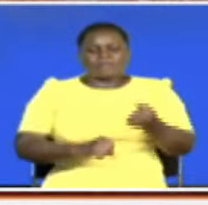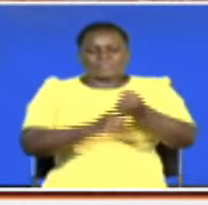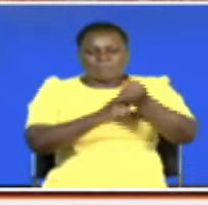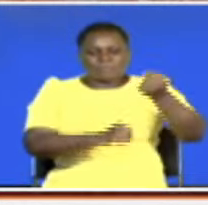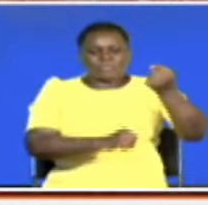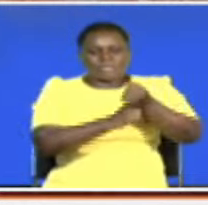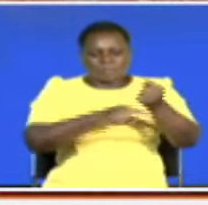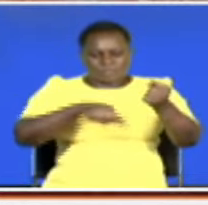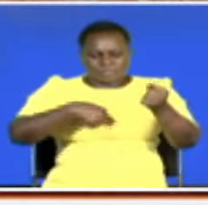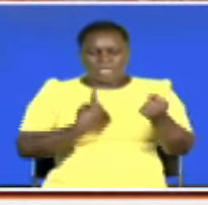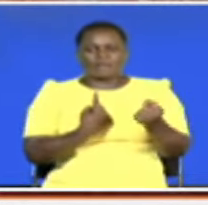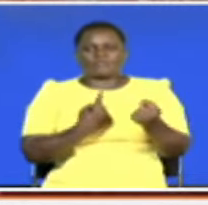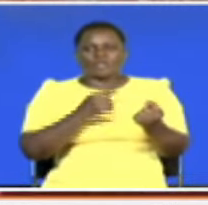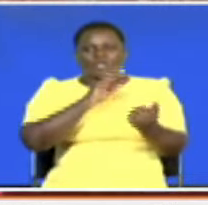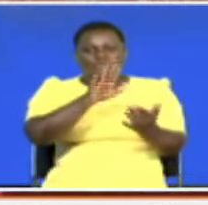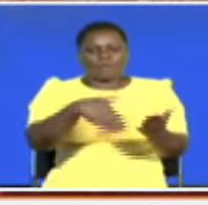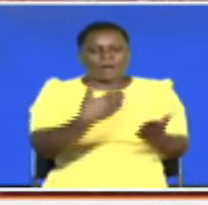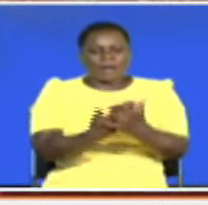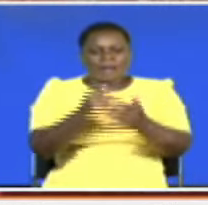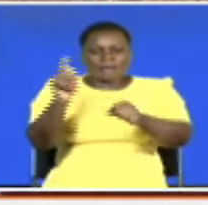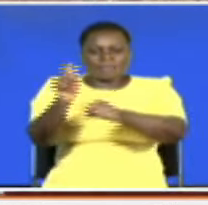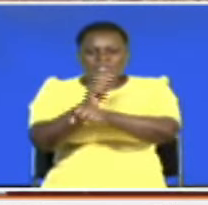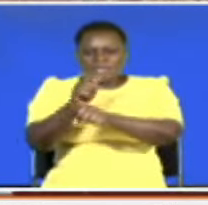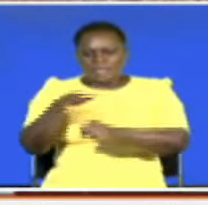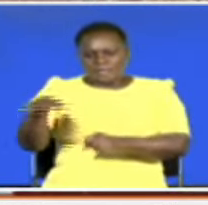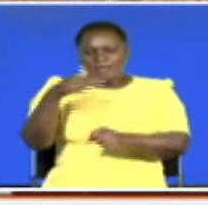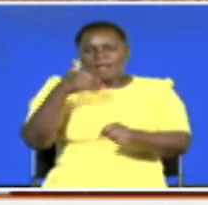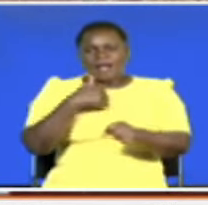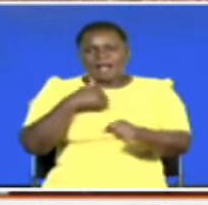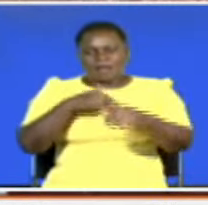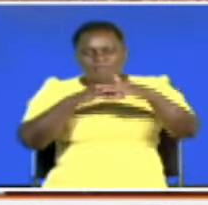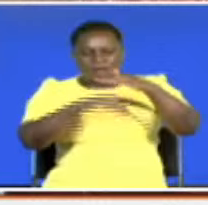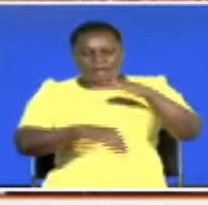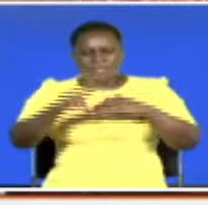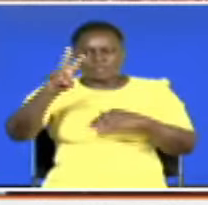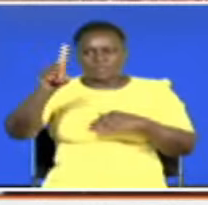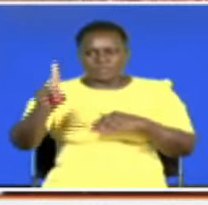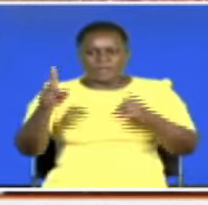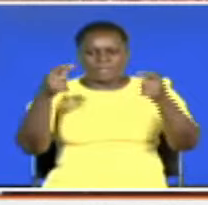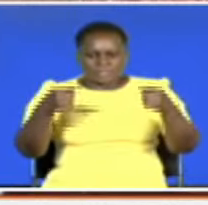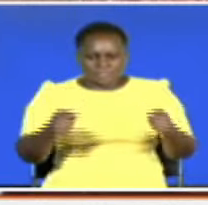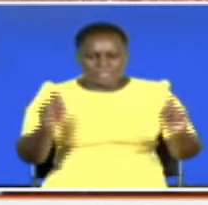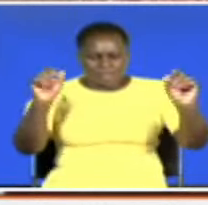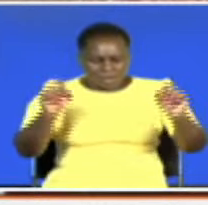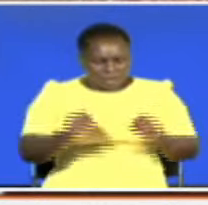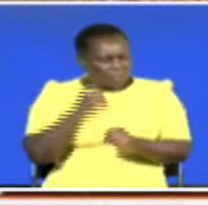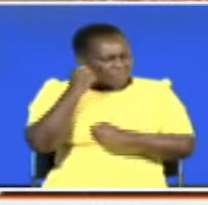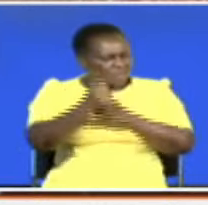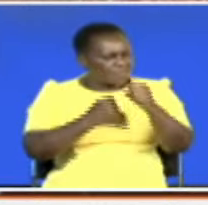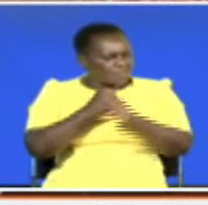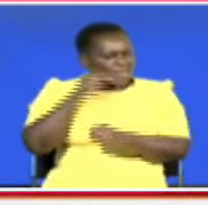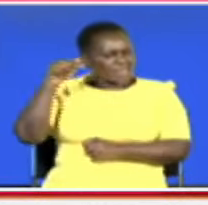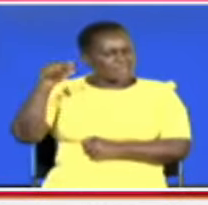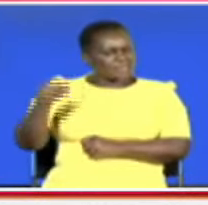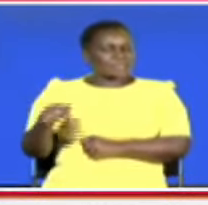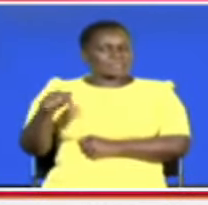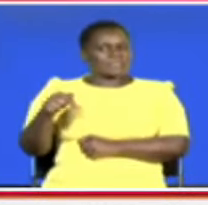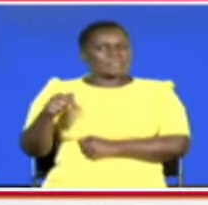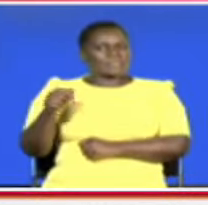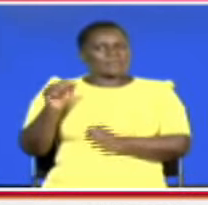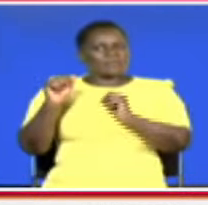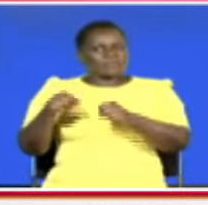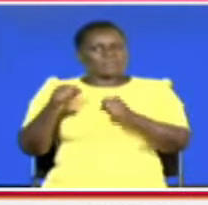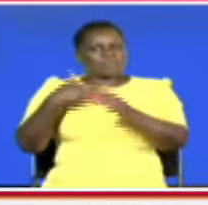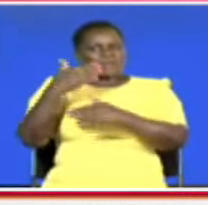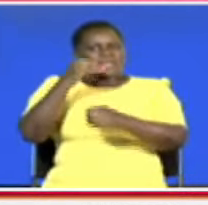to those areas of training. We have under 21 trials happening maybe this year, and they might